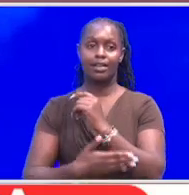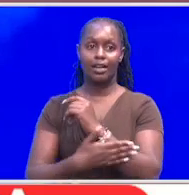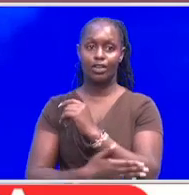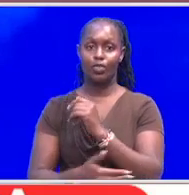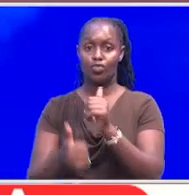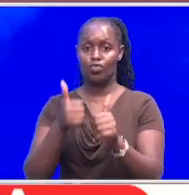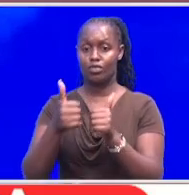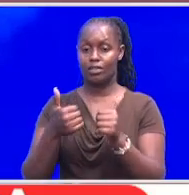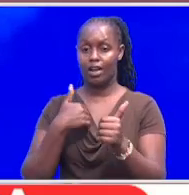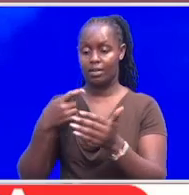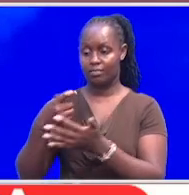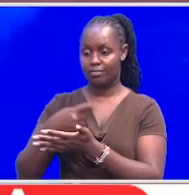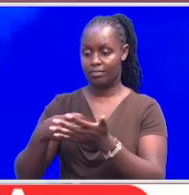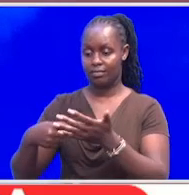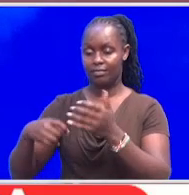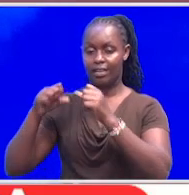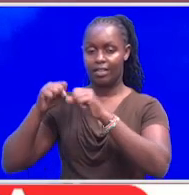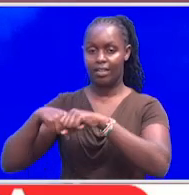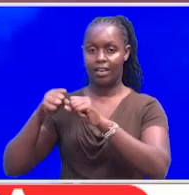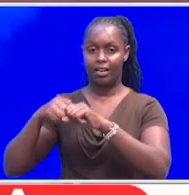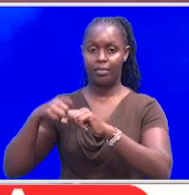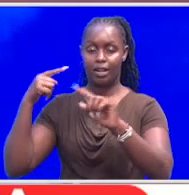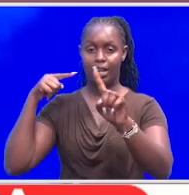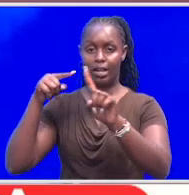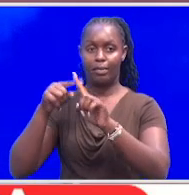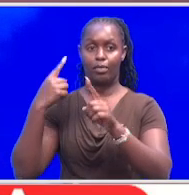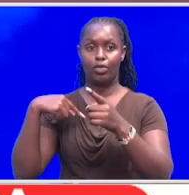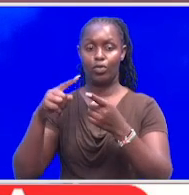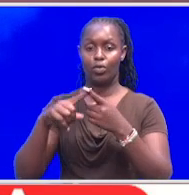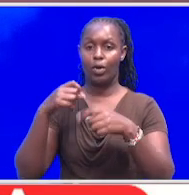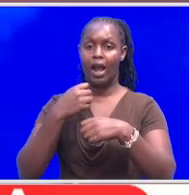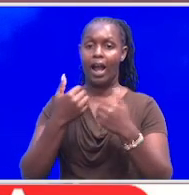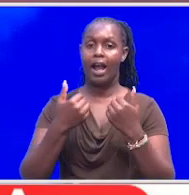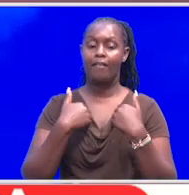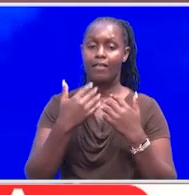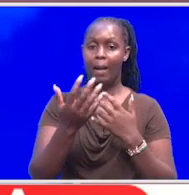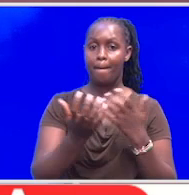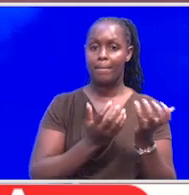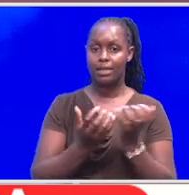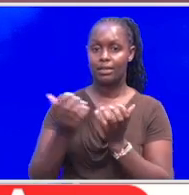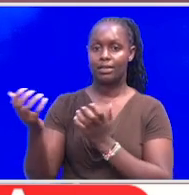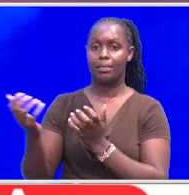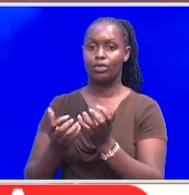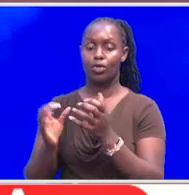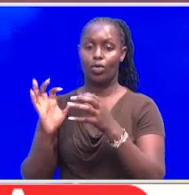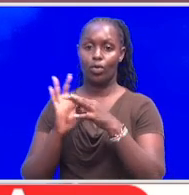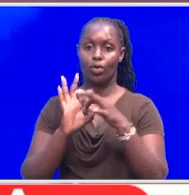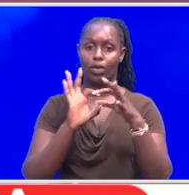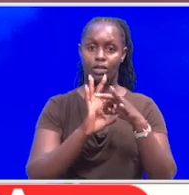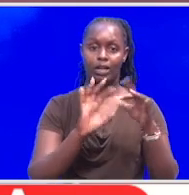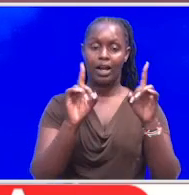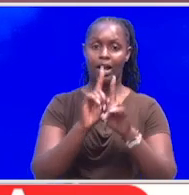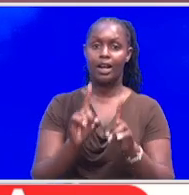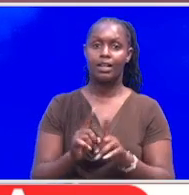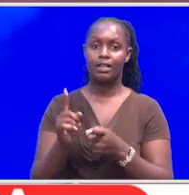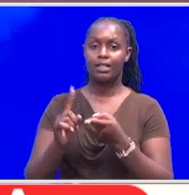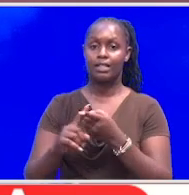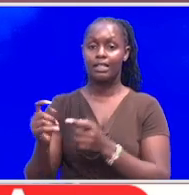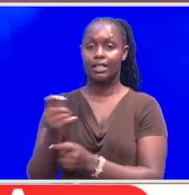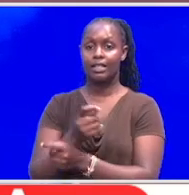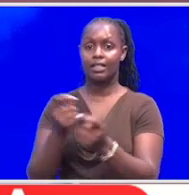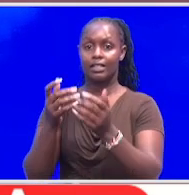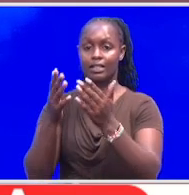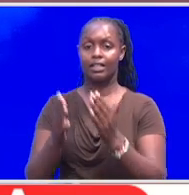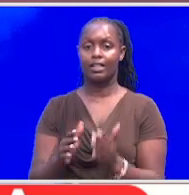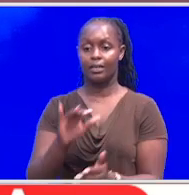Who had signed the agreement look to forging business-to-business connections at traders. Kenya Trade Network Agency CEO, that